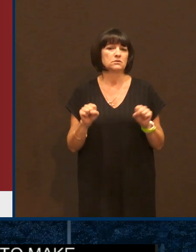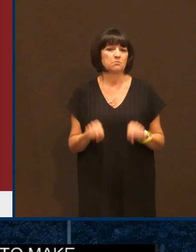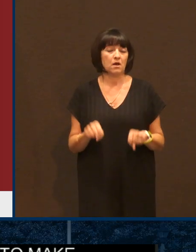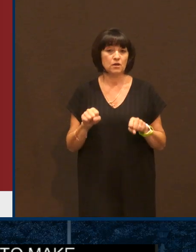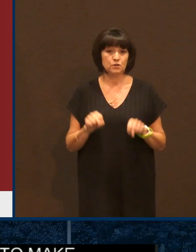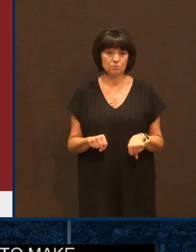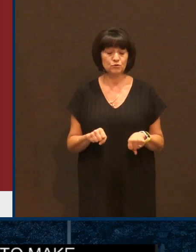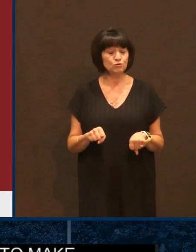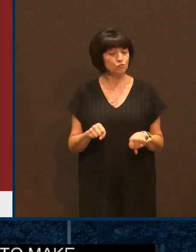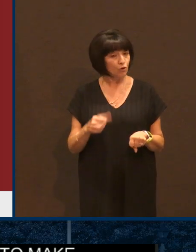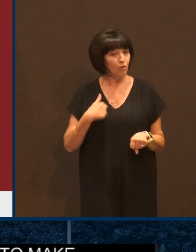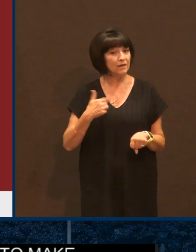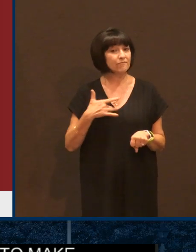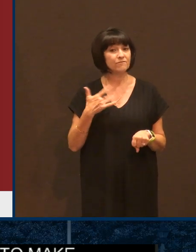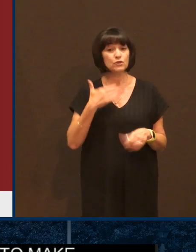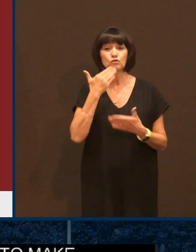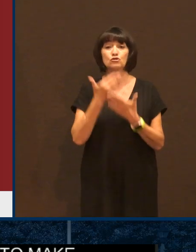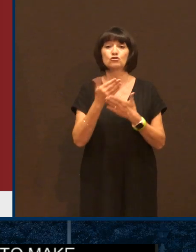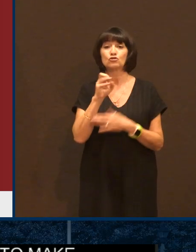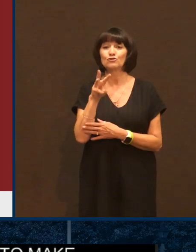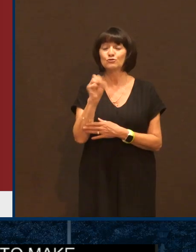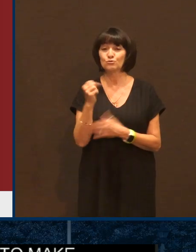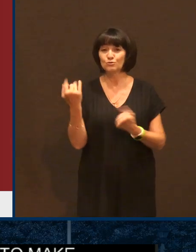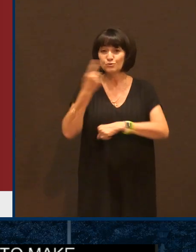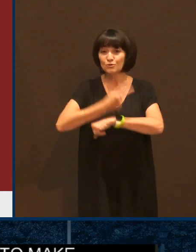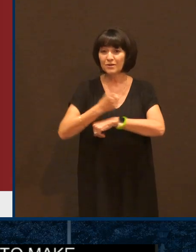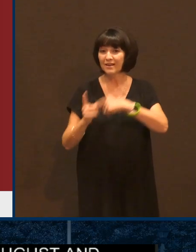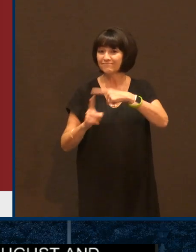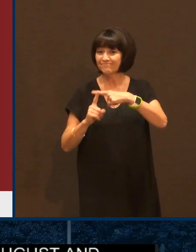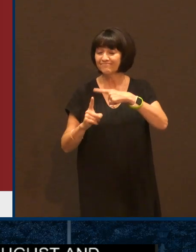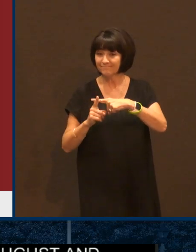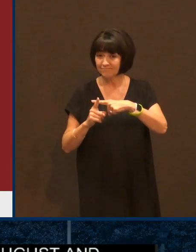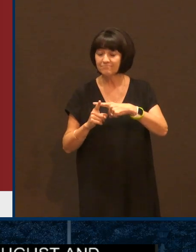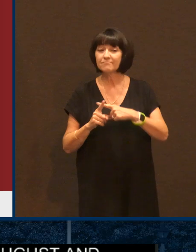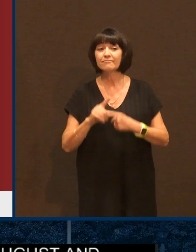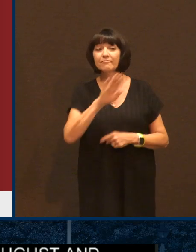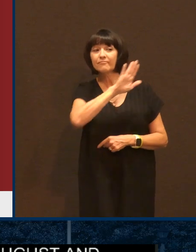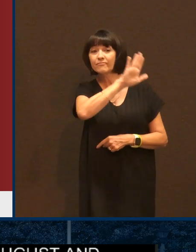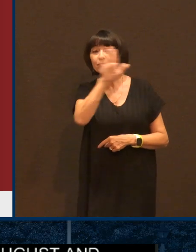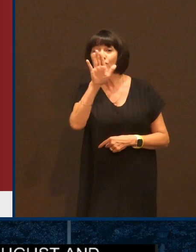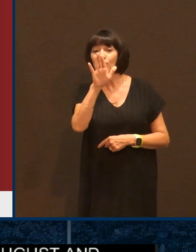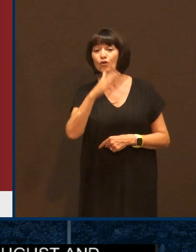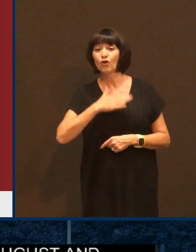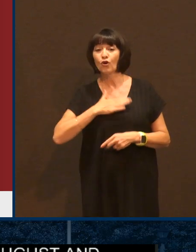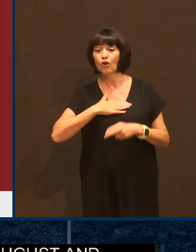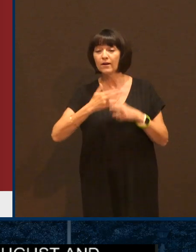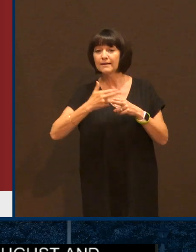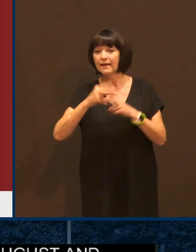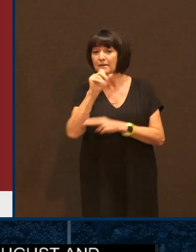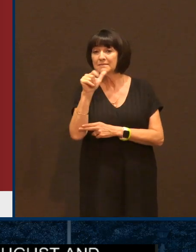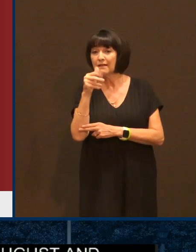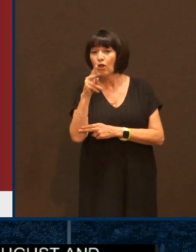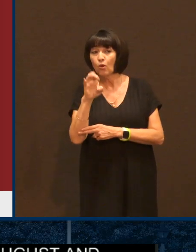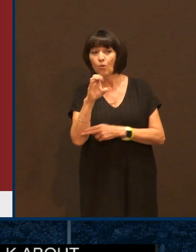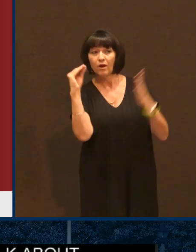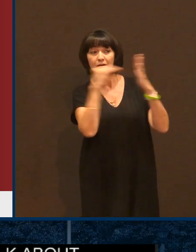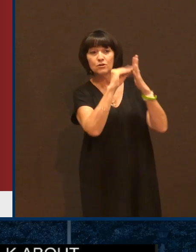news today to start off with us being released from the quarantines in Pennsylvania, New Jersey, New York, and